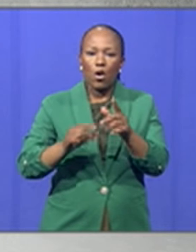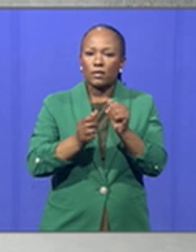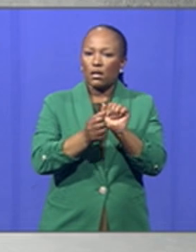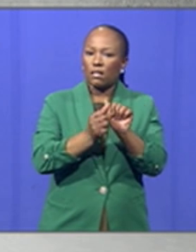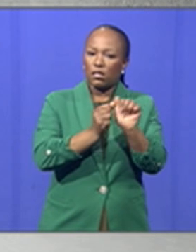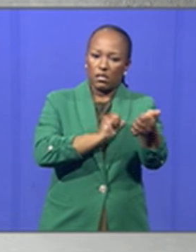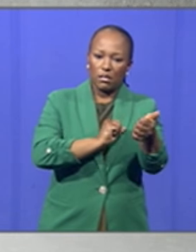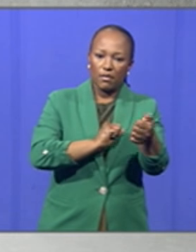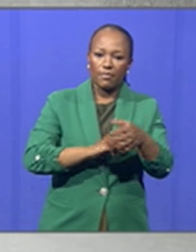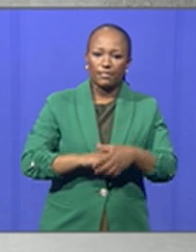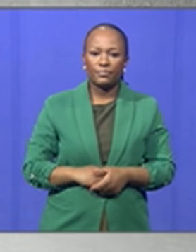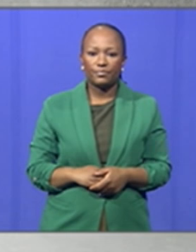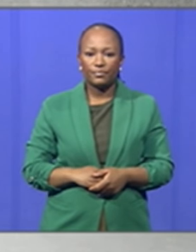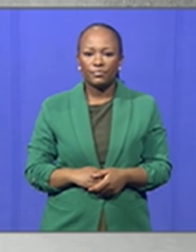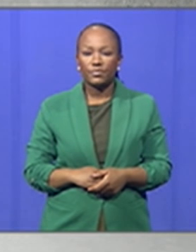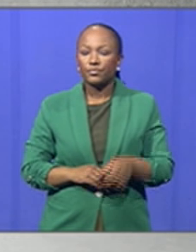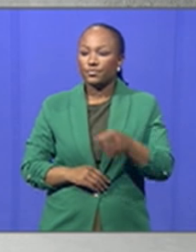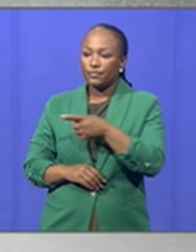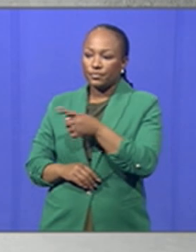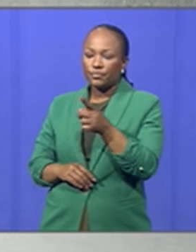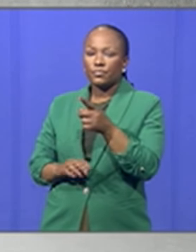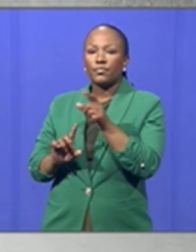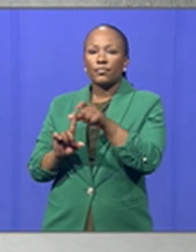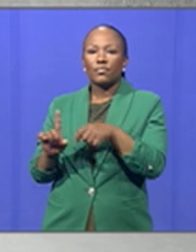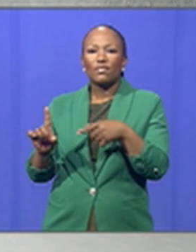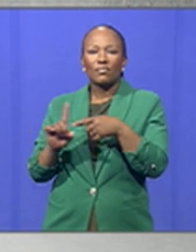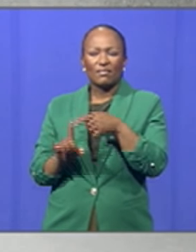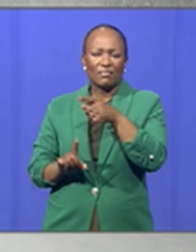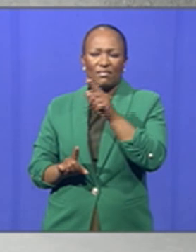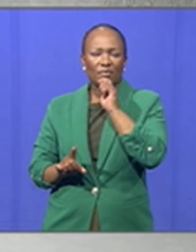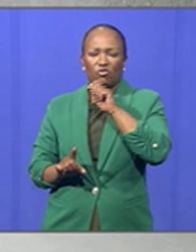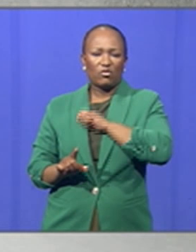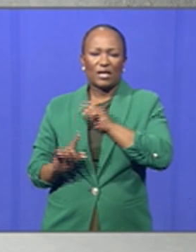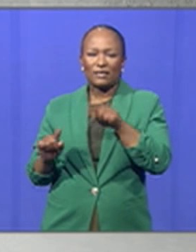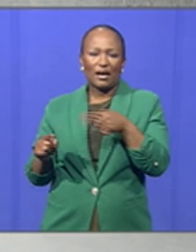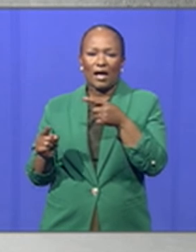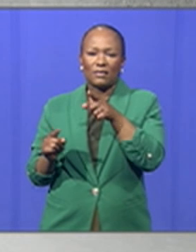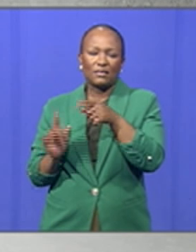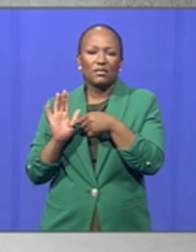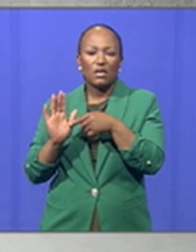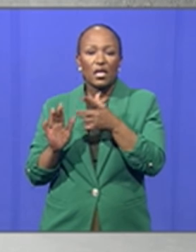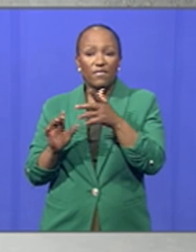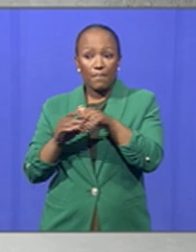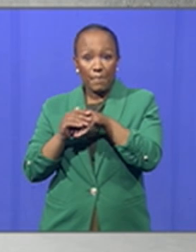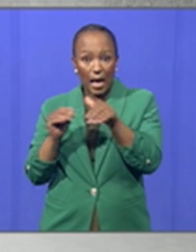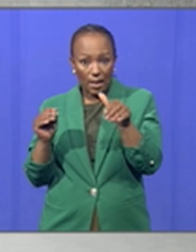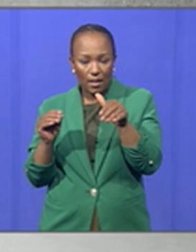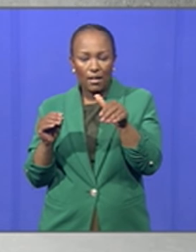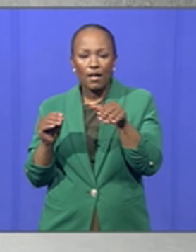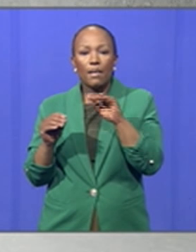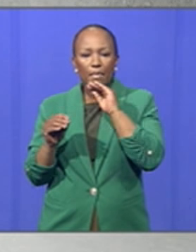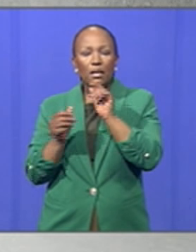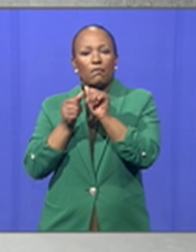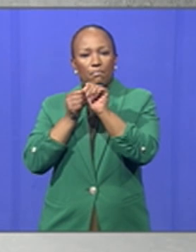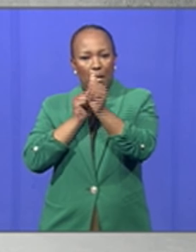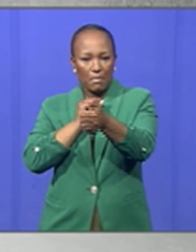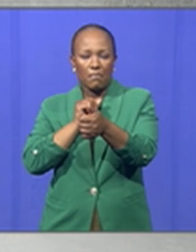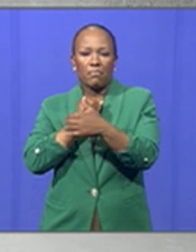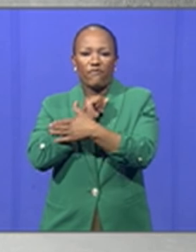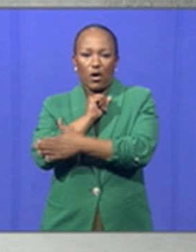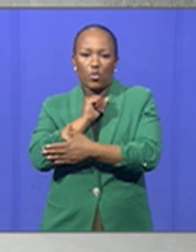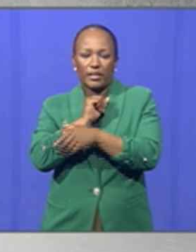lemosa re le setšhaba sa South Africa gore ga ana botshepegi ge a ka fiwa bail go raya gore o ile o tshaba mo